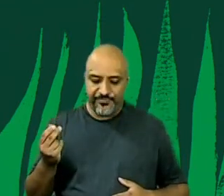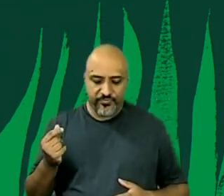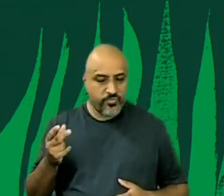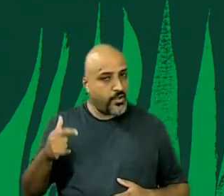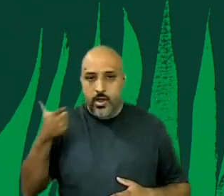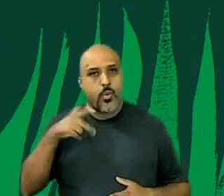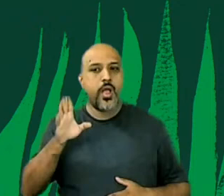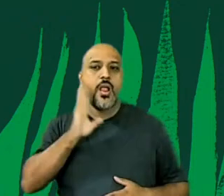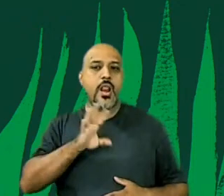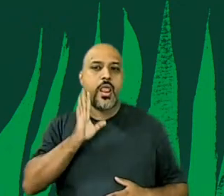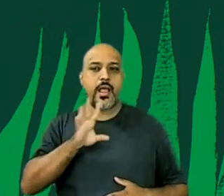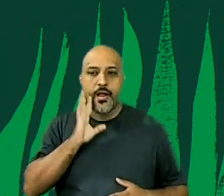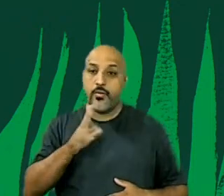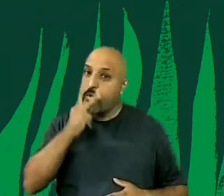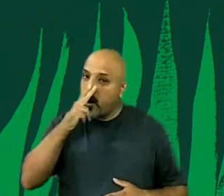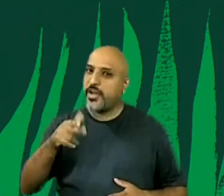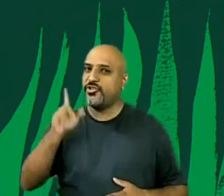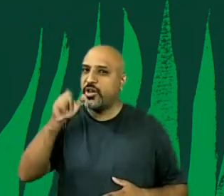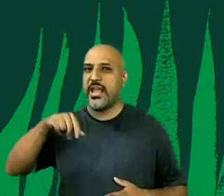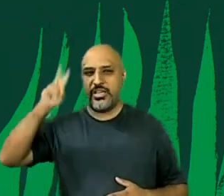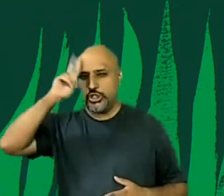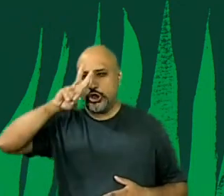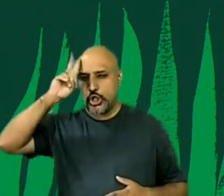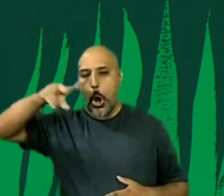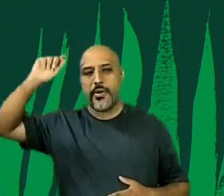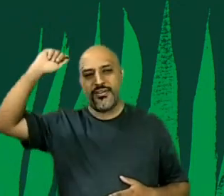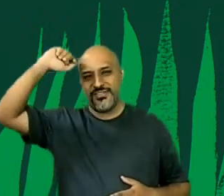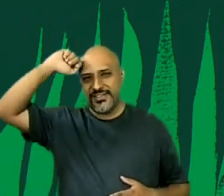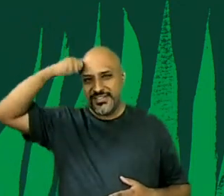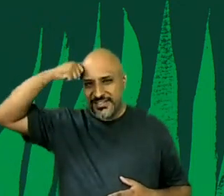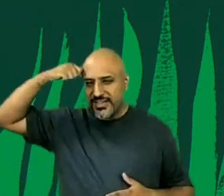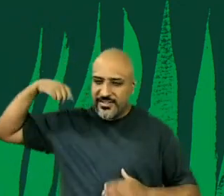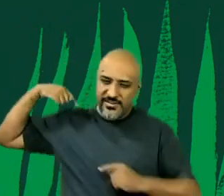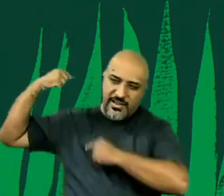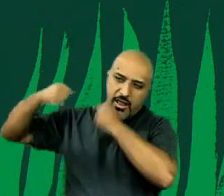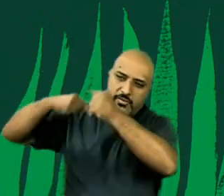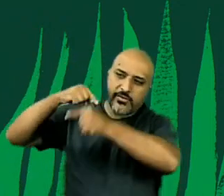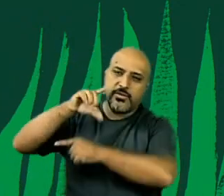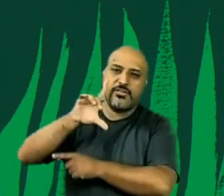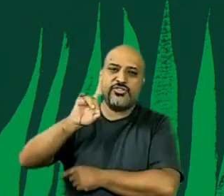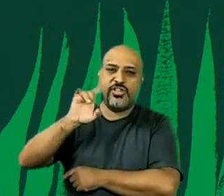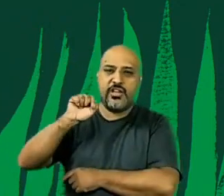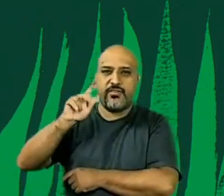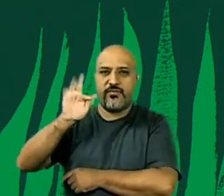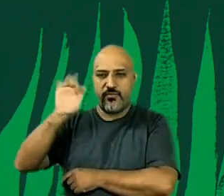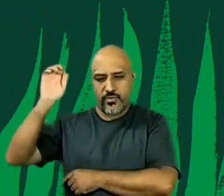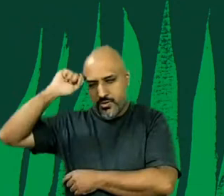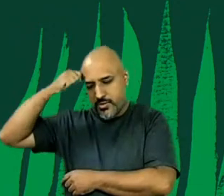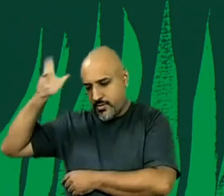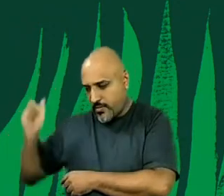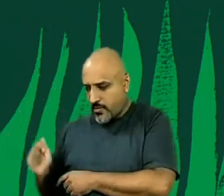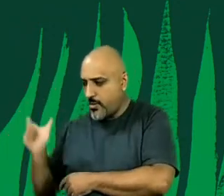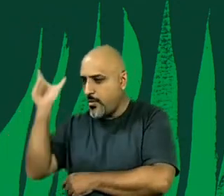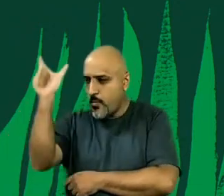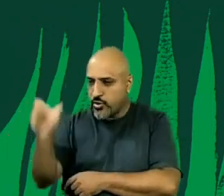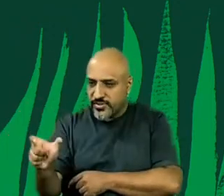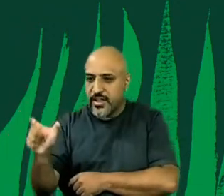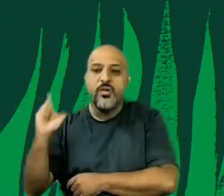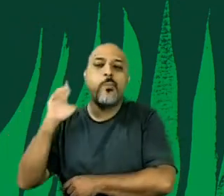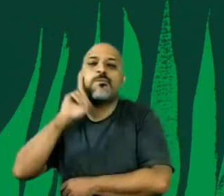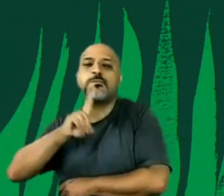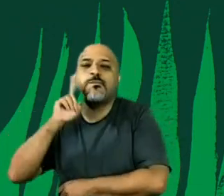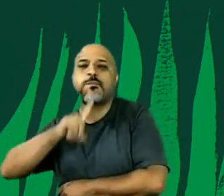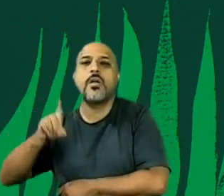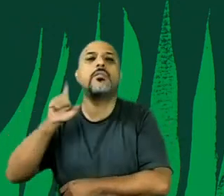often comfortable. I think that the history of Black people in the diaspora It can be in the United States, it can be in Cuba,